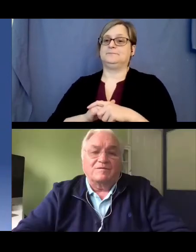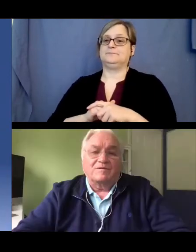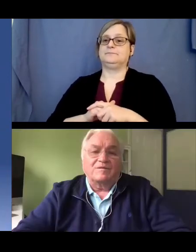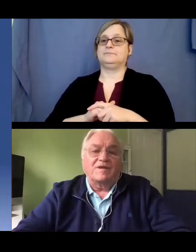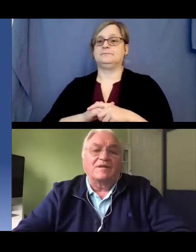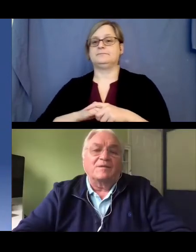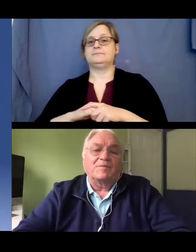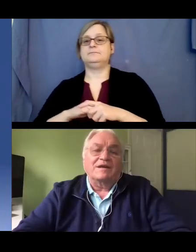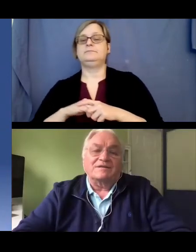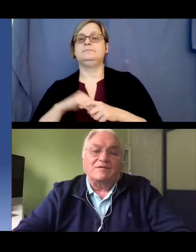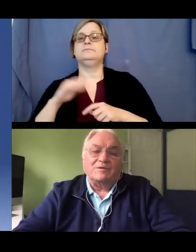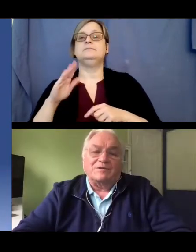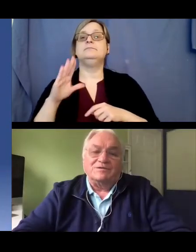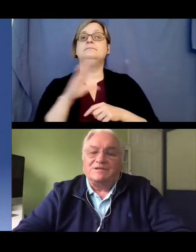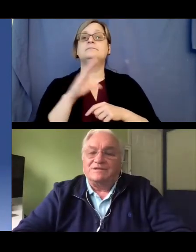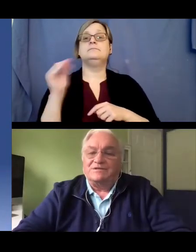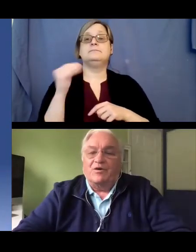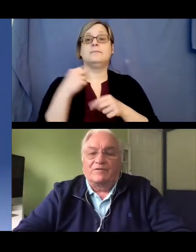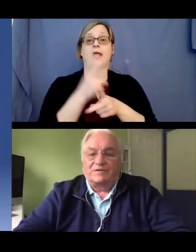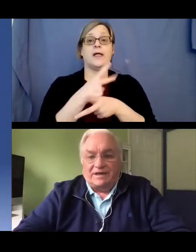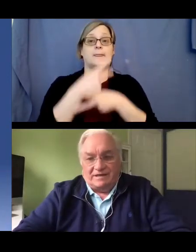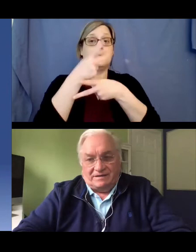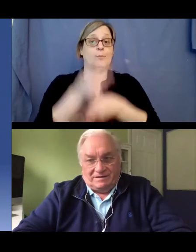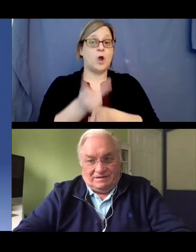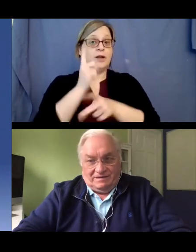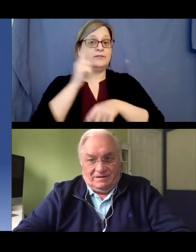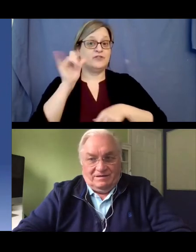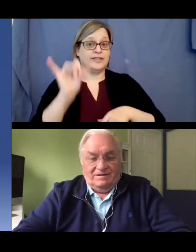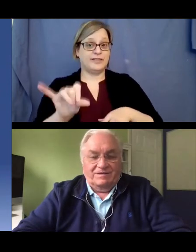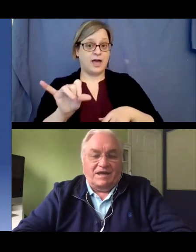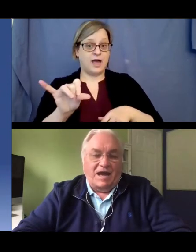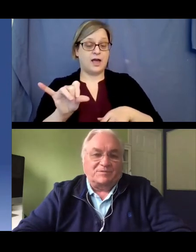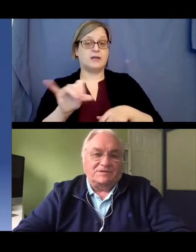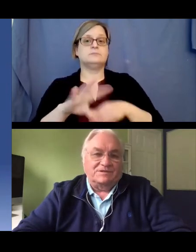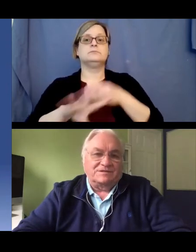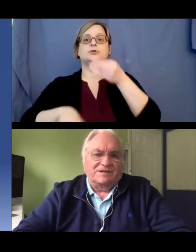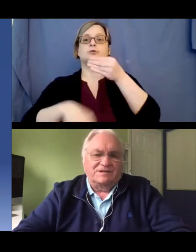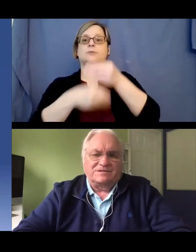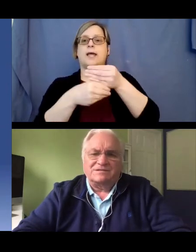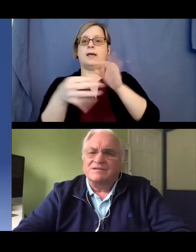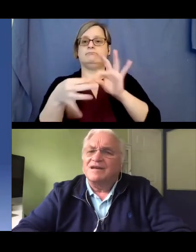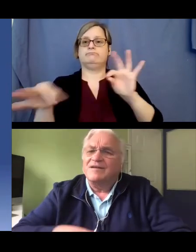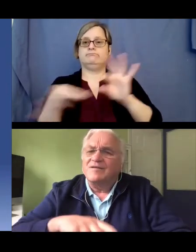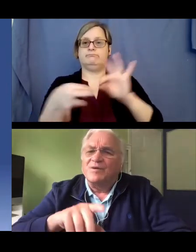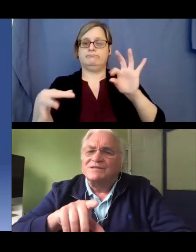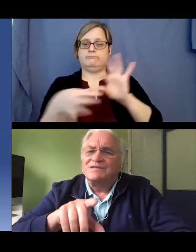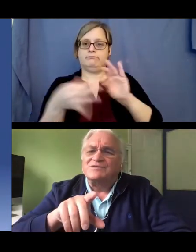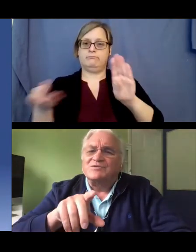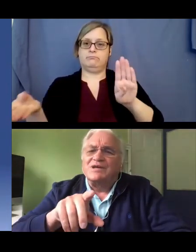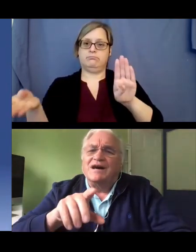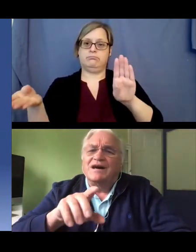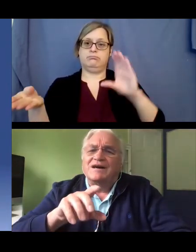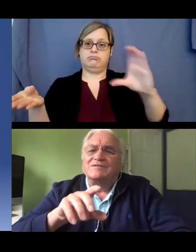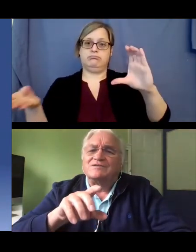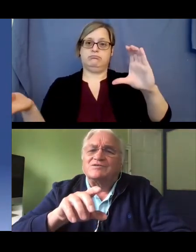And the product that we're using to overlay the captions is, what is